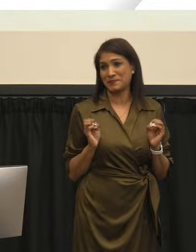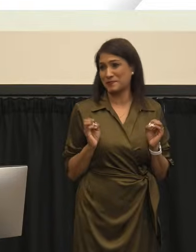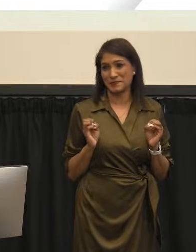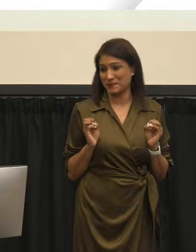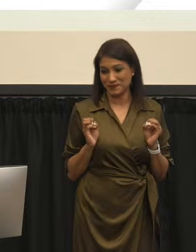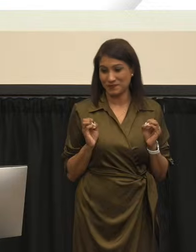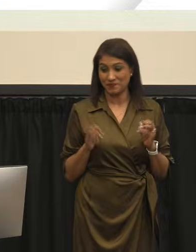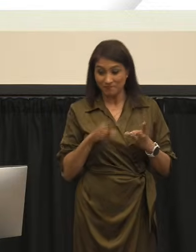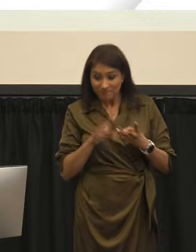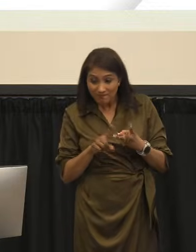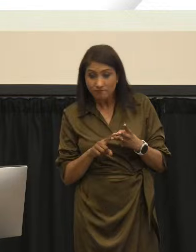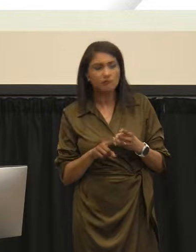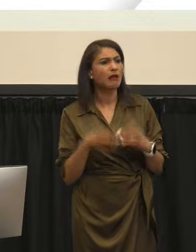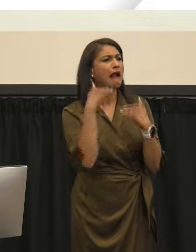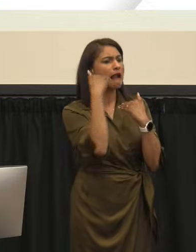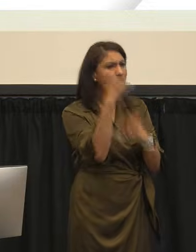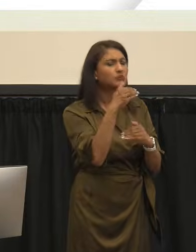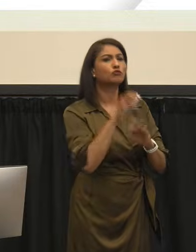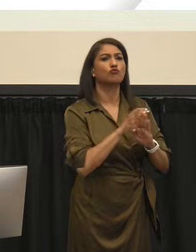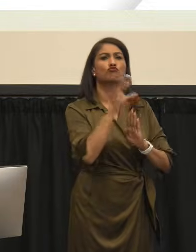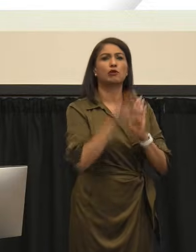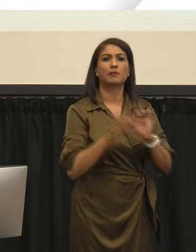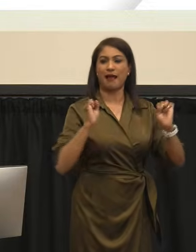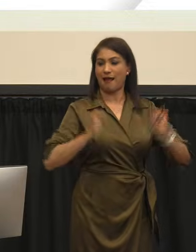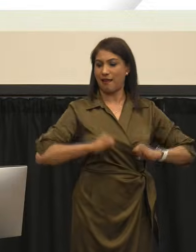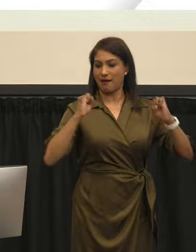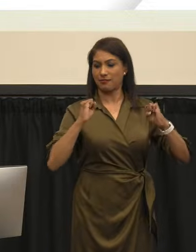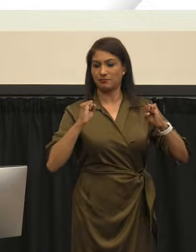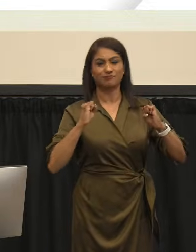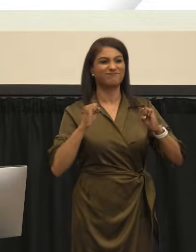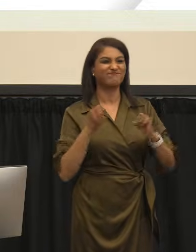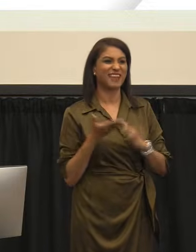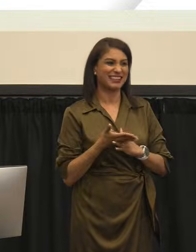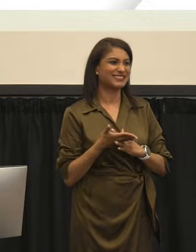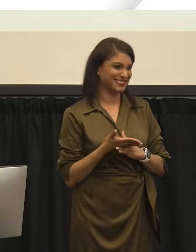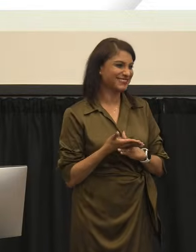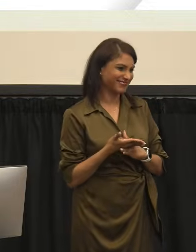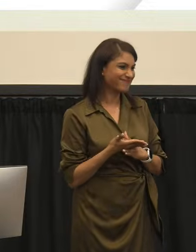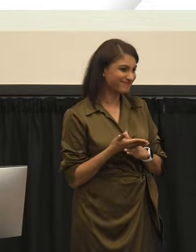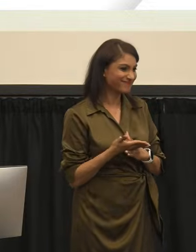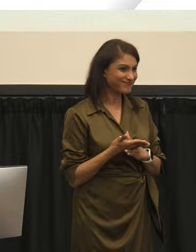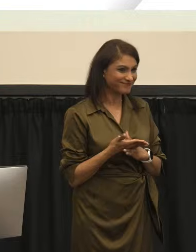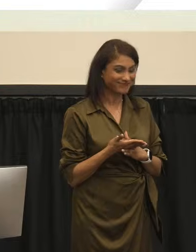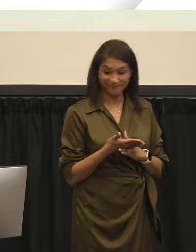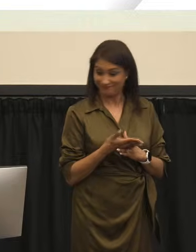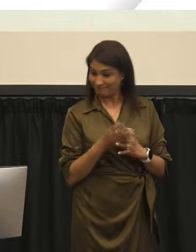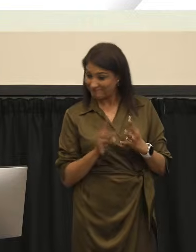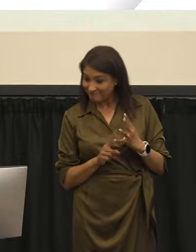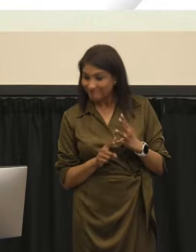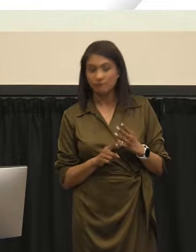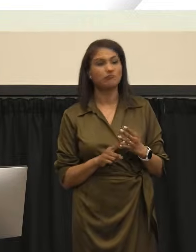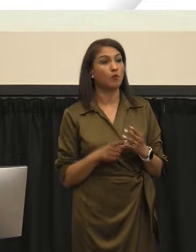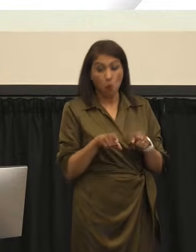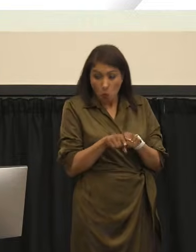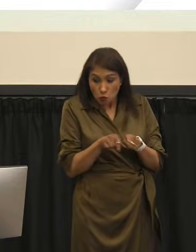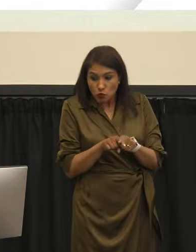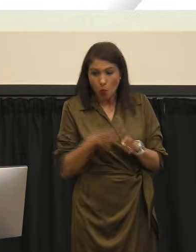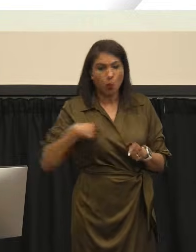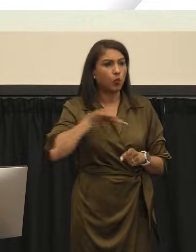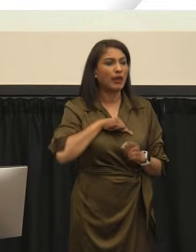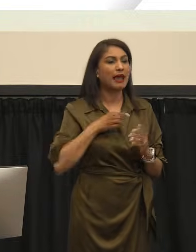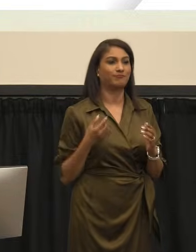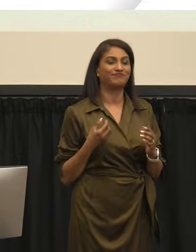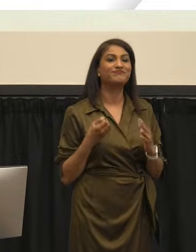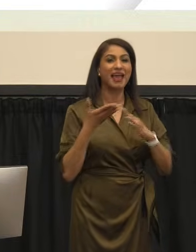And regionally, there isn't equal access. So there's unequal access to the resources that are available. The